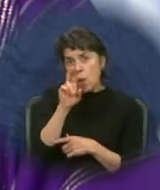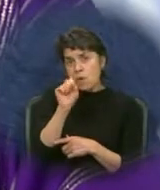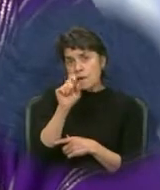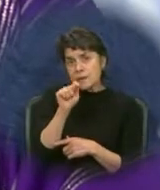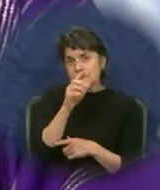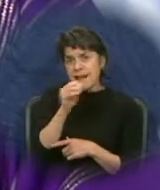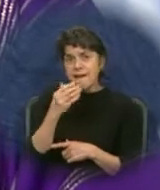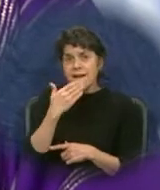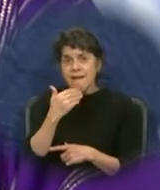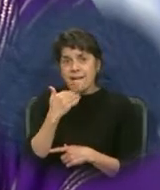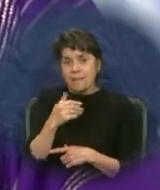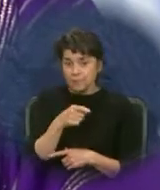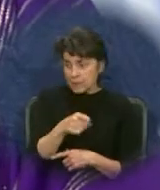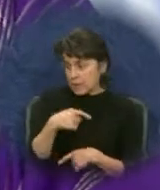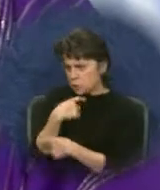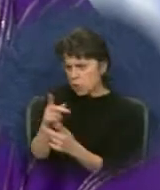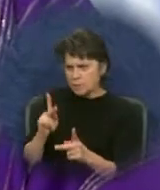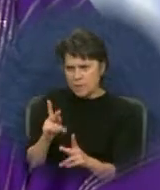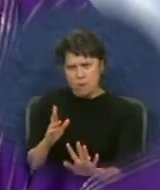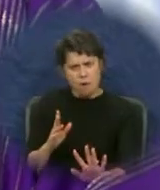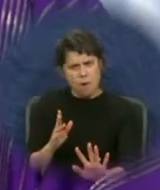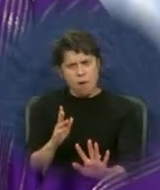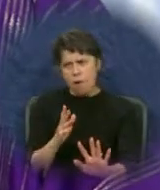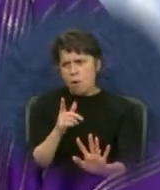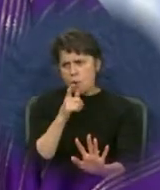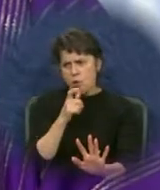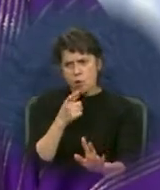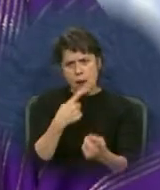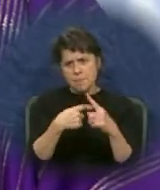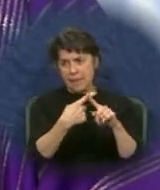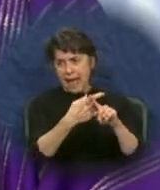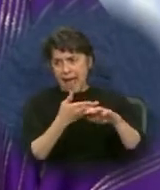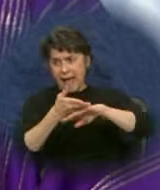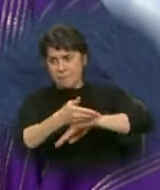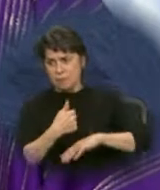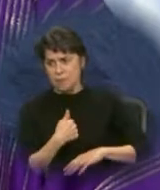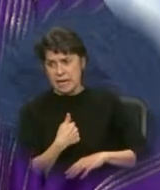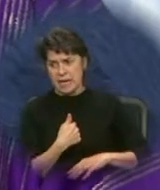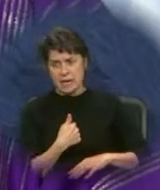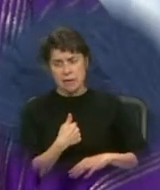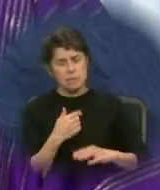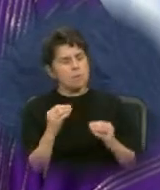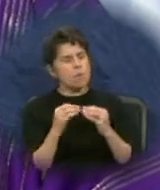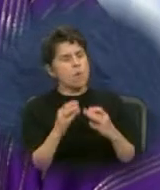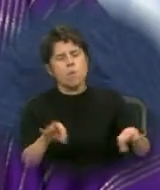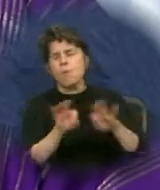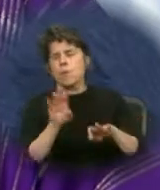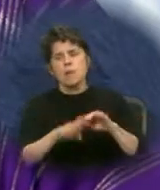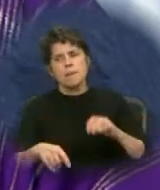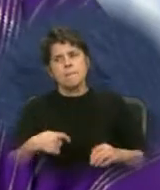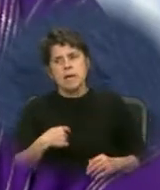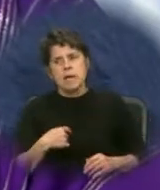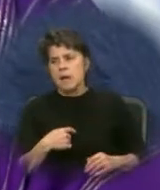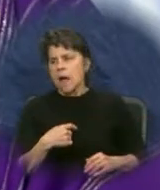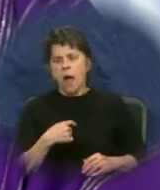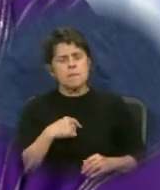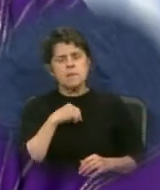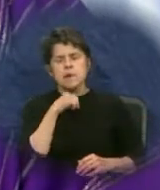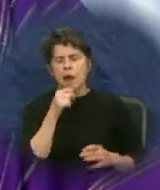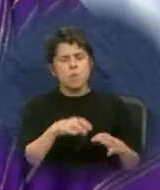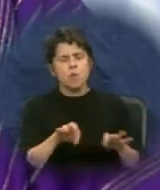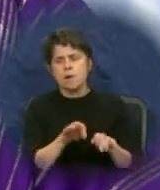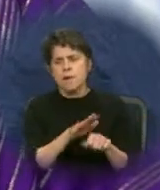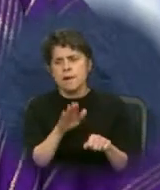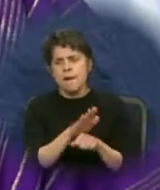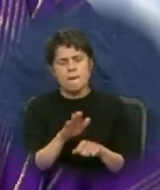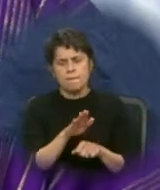me. I am not worthy to stoop and loosen the thongs of his sandals. I have baptized you with water. He will